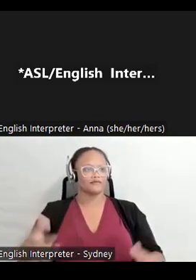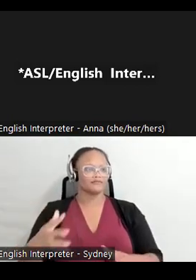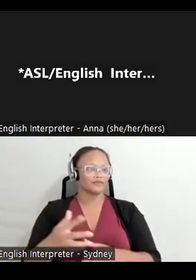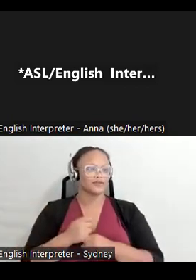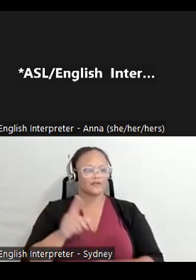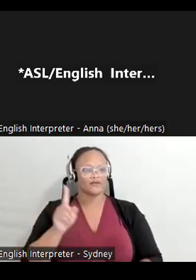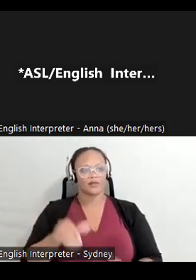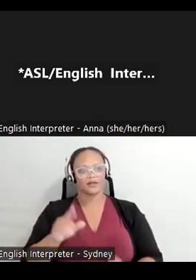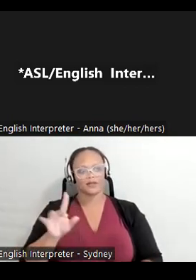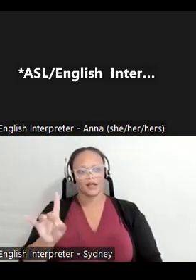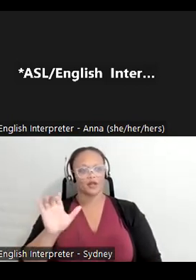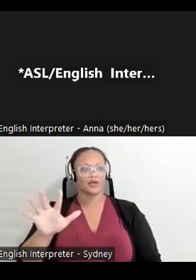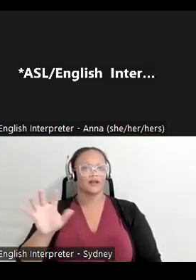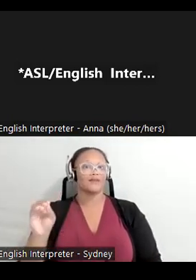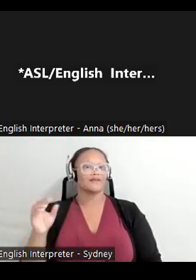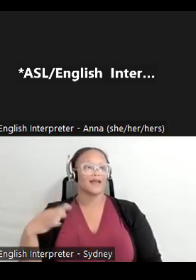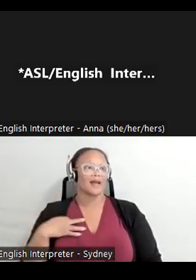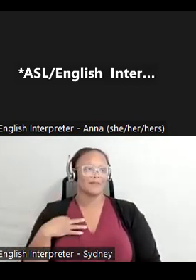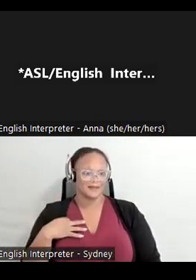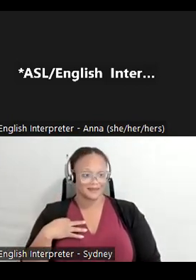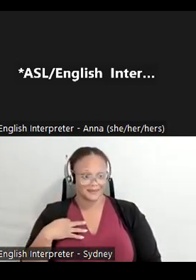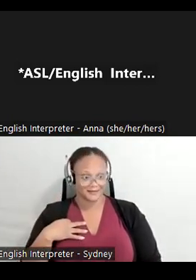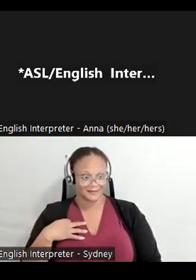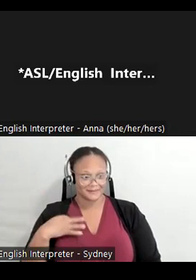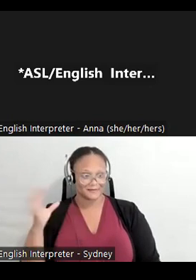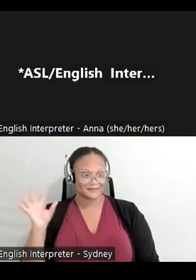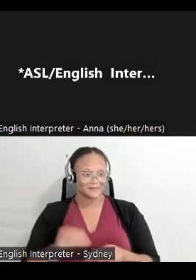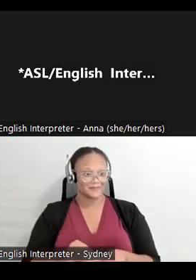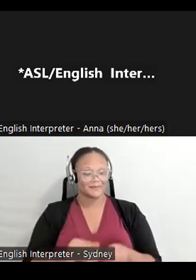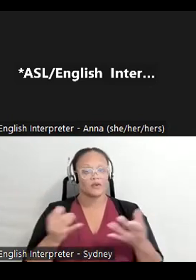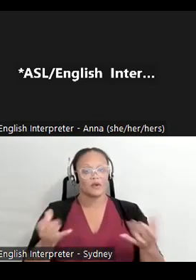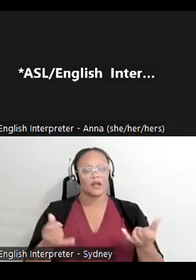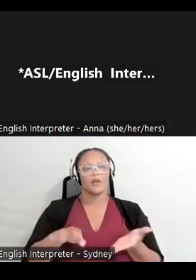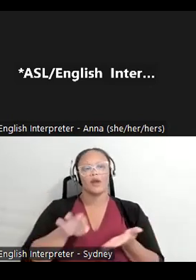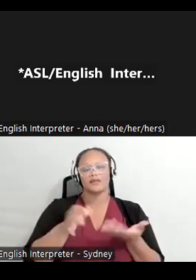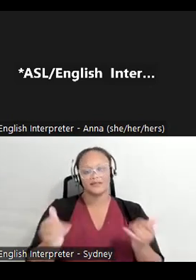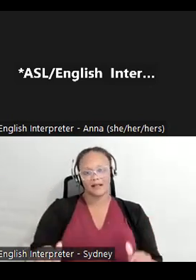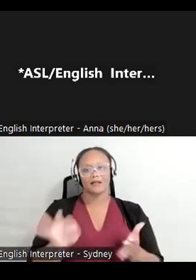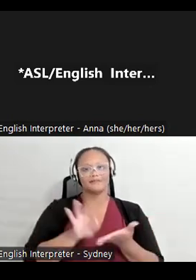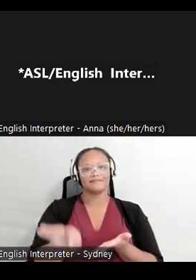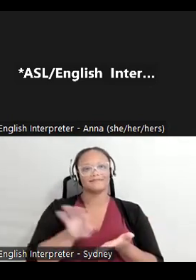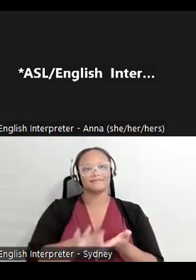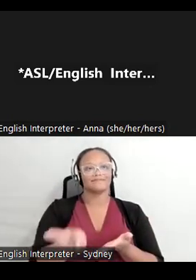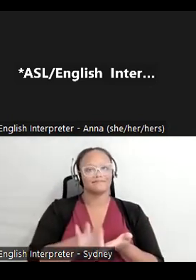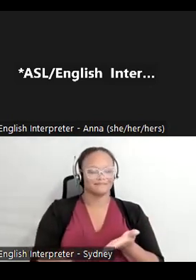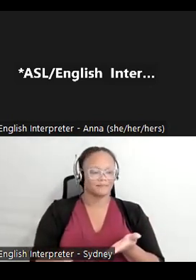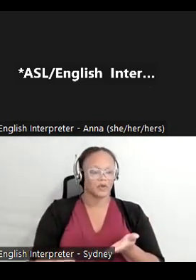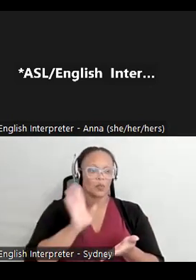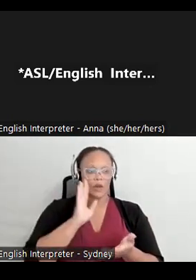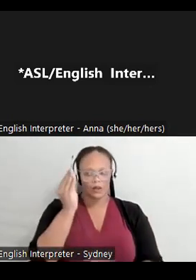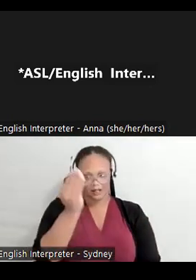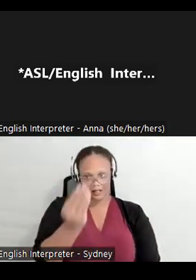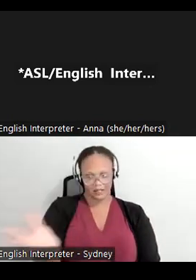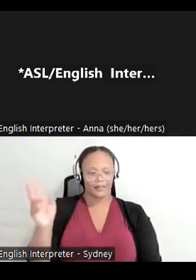1,850 applicants. We are in the process of scoring applicants. We will notify ineligible